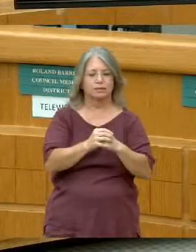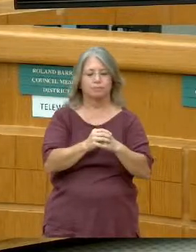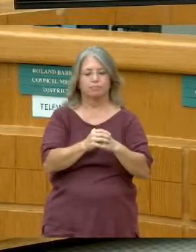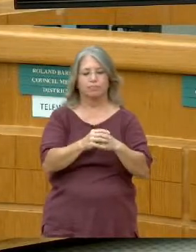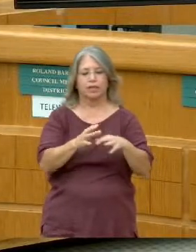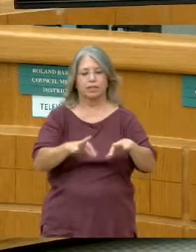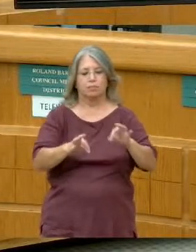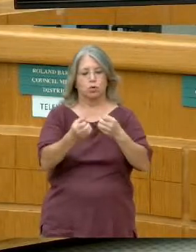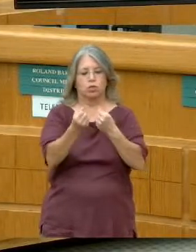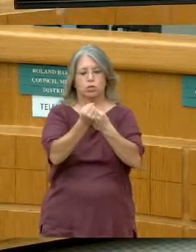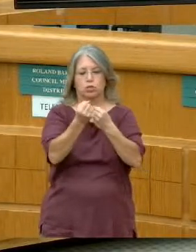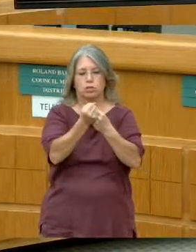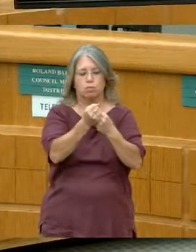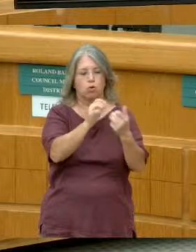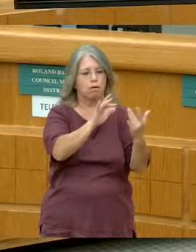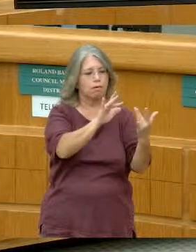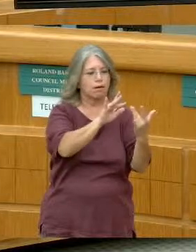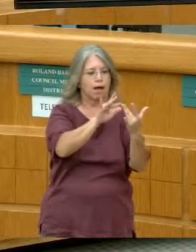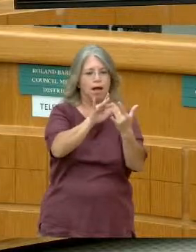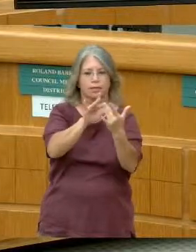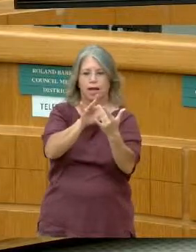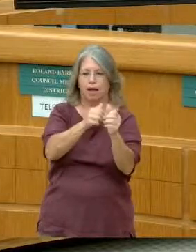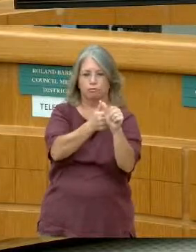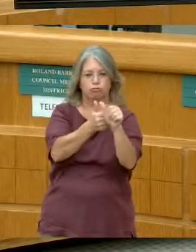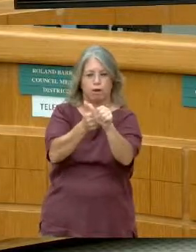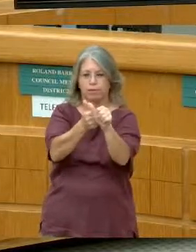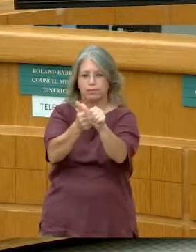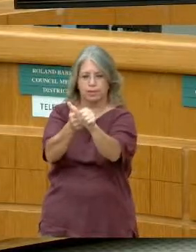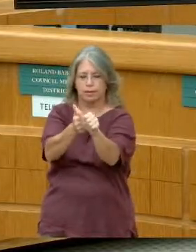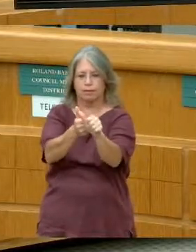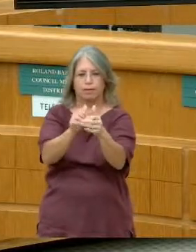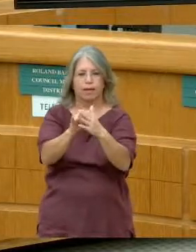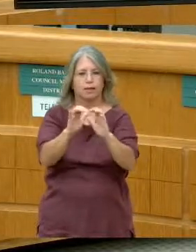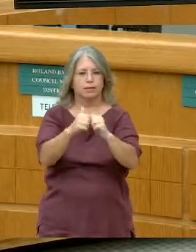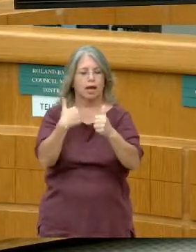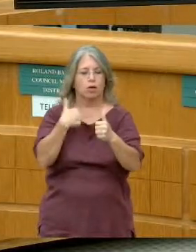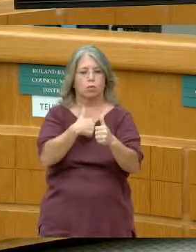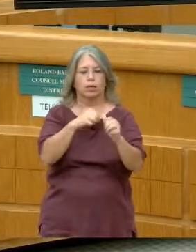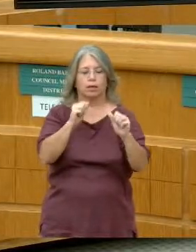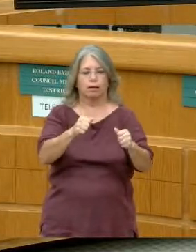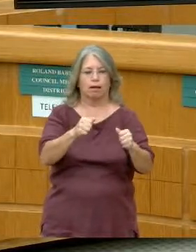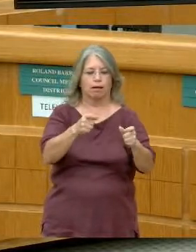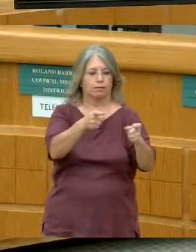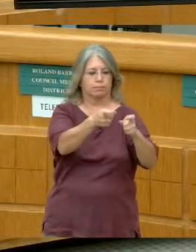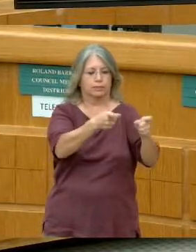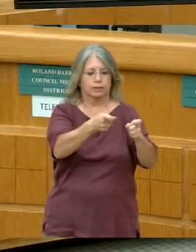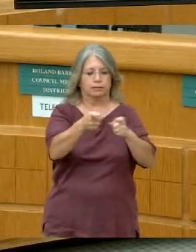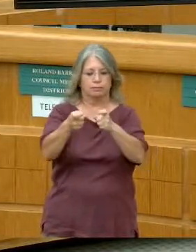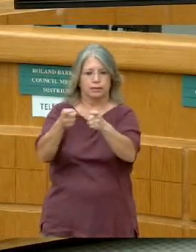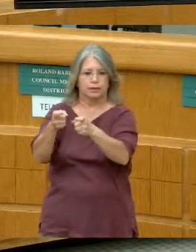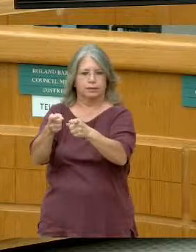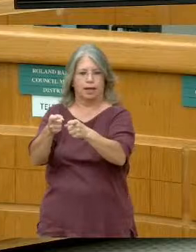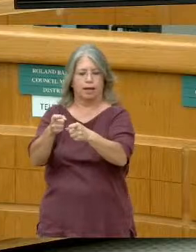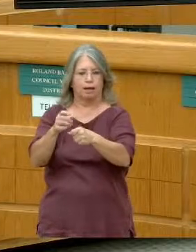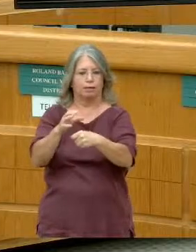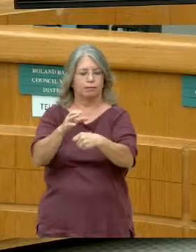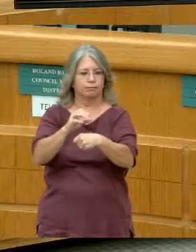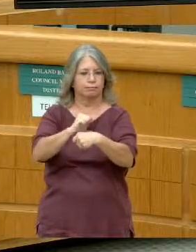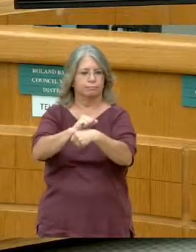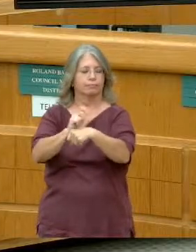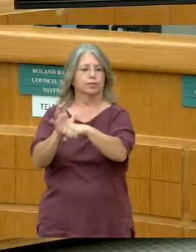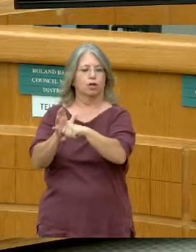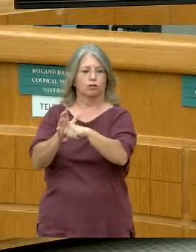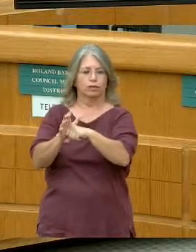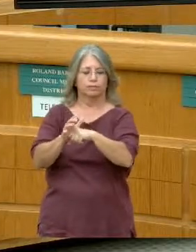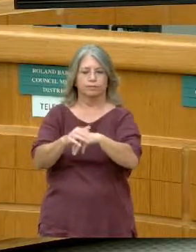tracing. These are some of the ways that we can contain COVID. Although where we're at now, we need a real lot